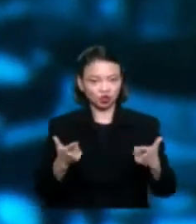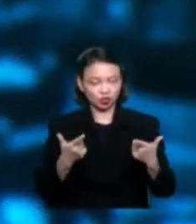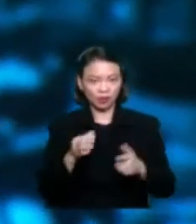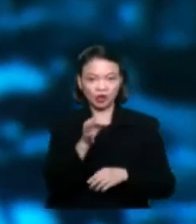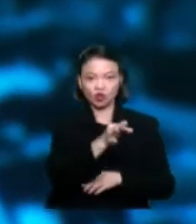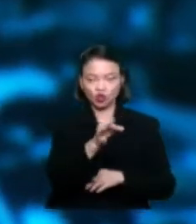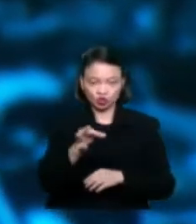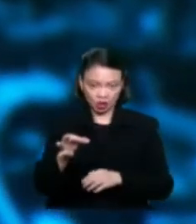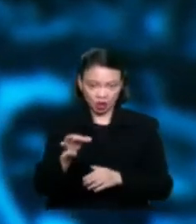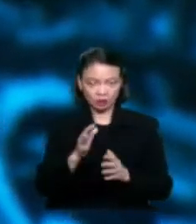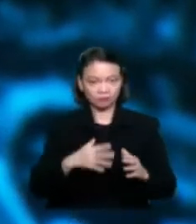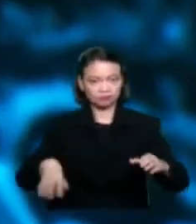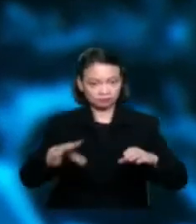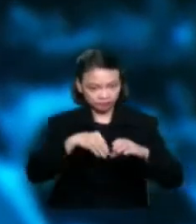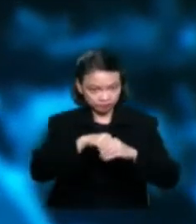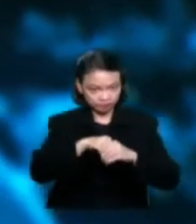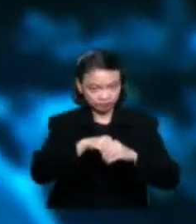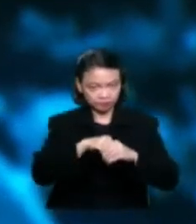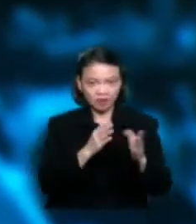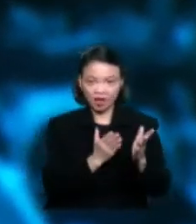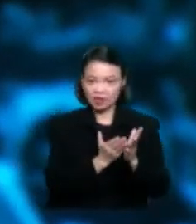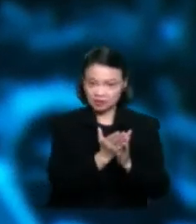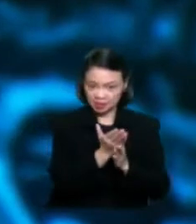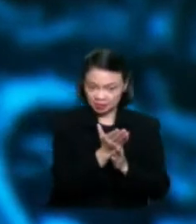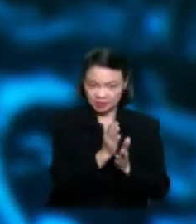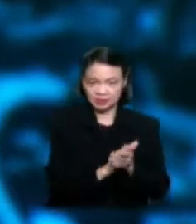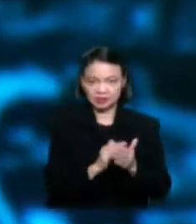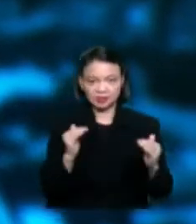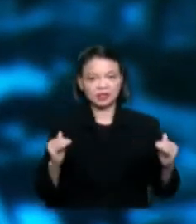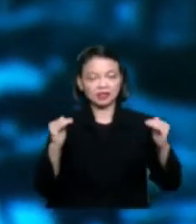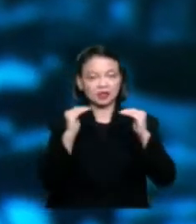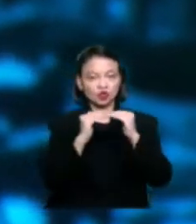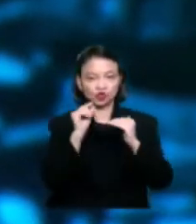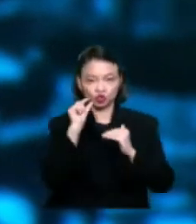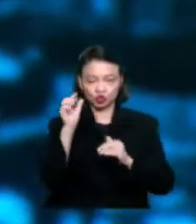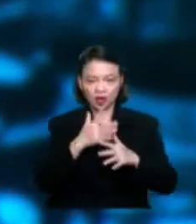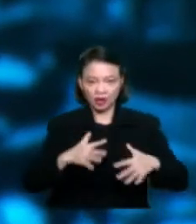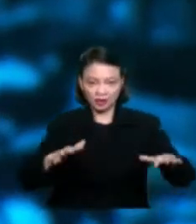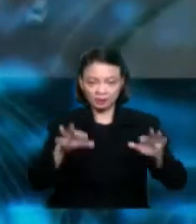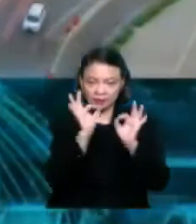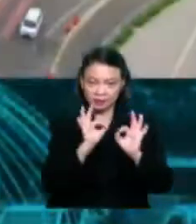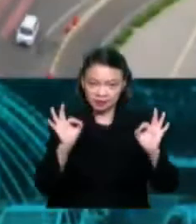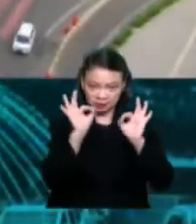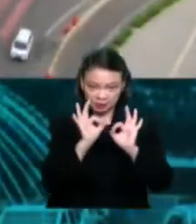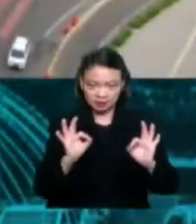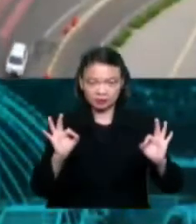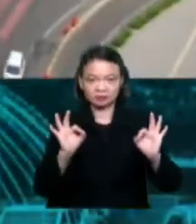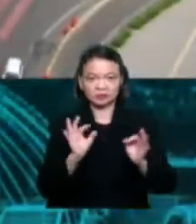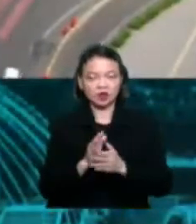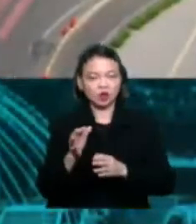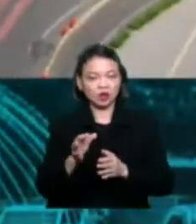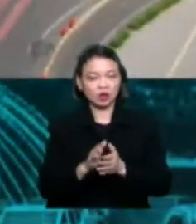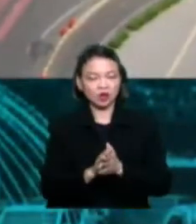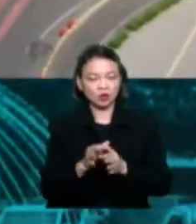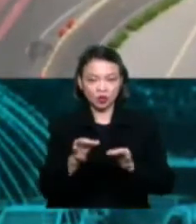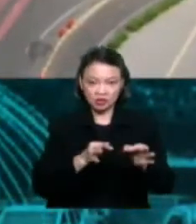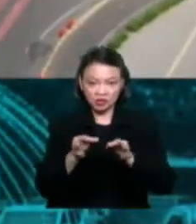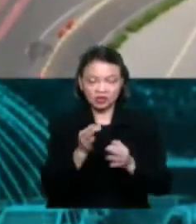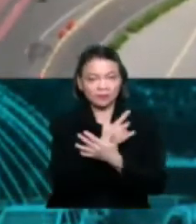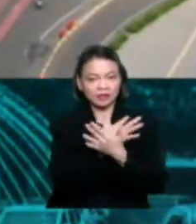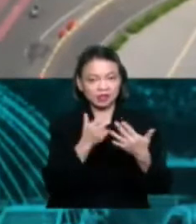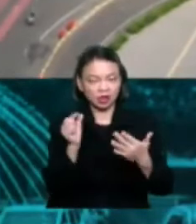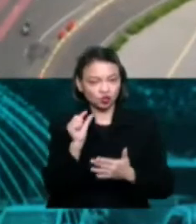safe water, sanitation, and public facilities such as healthcare facility,